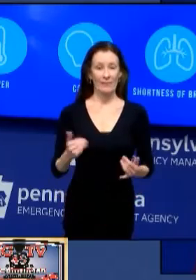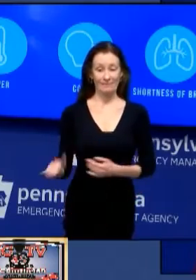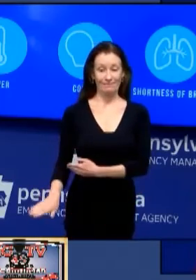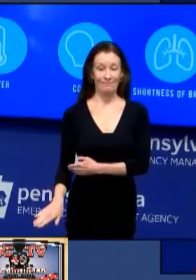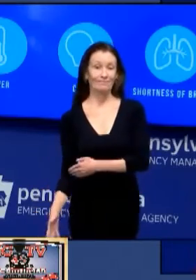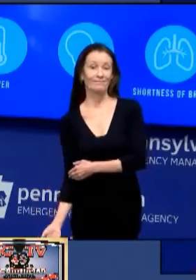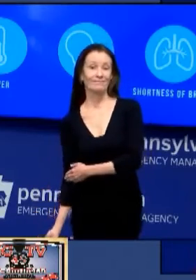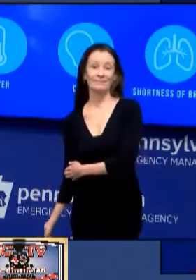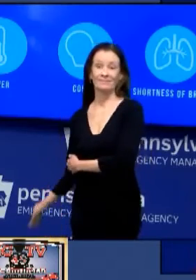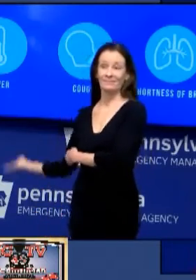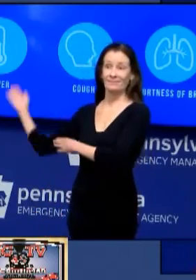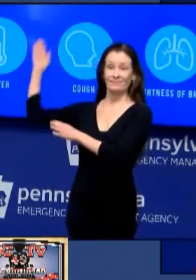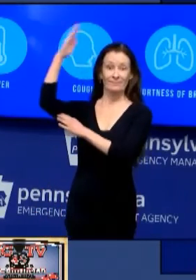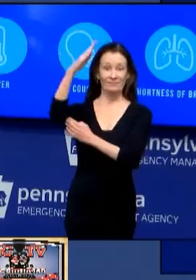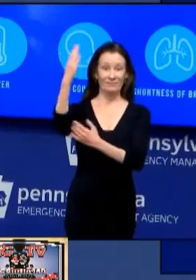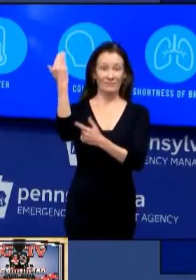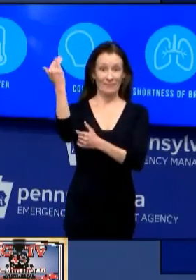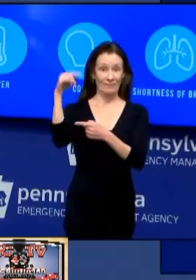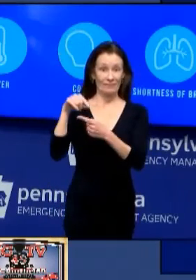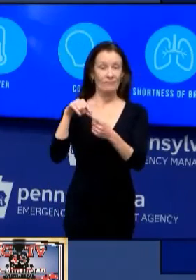have